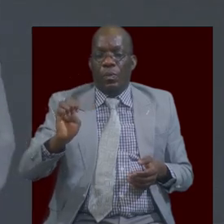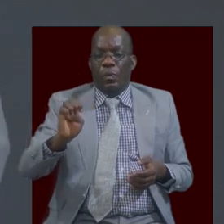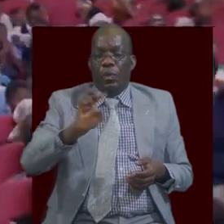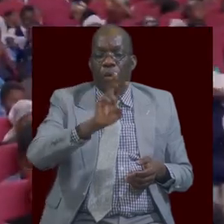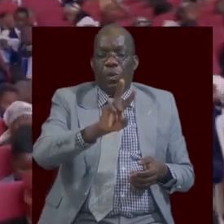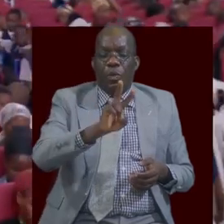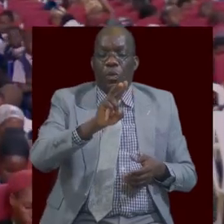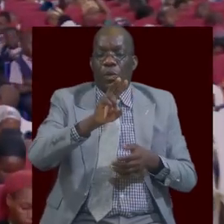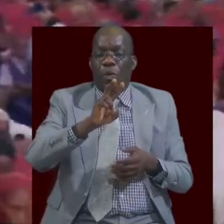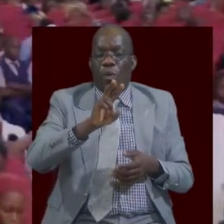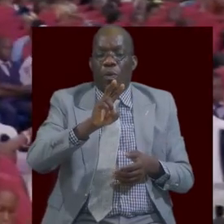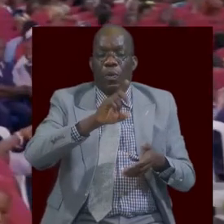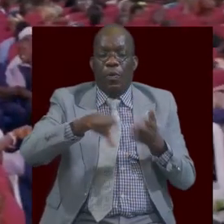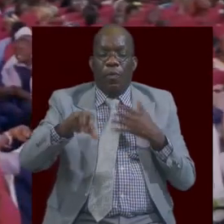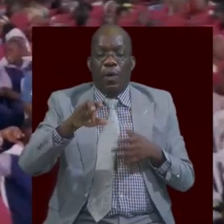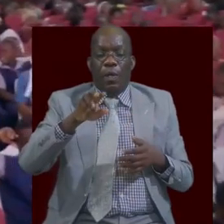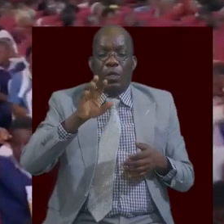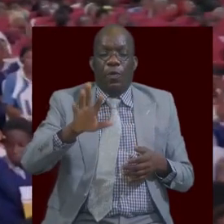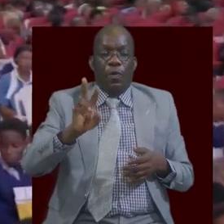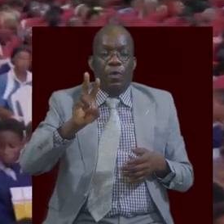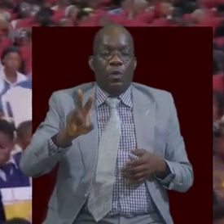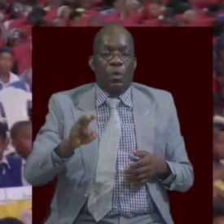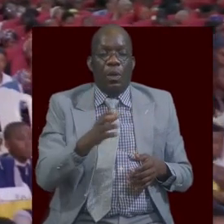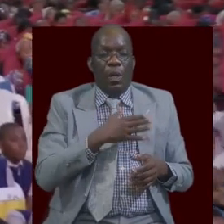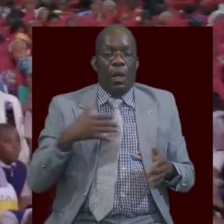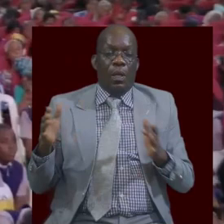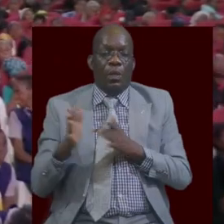verse 52. It says, and Jesus